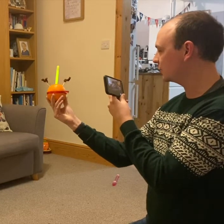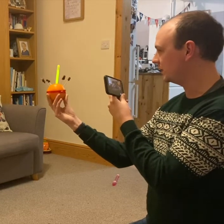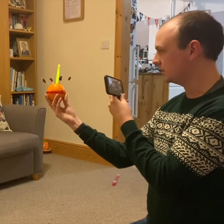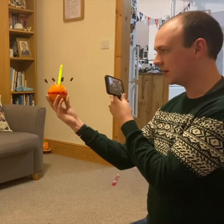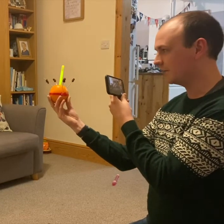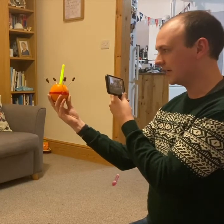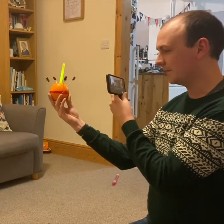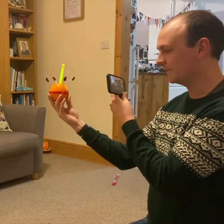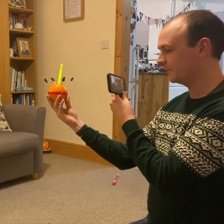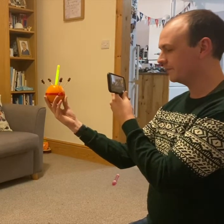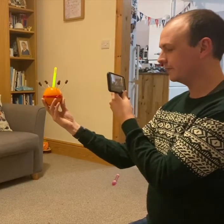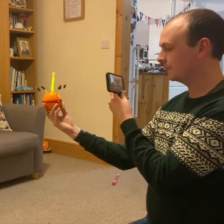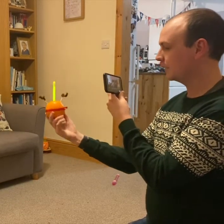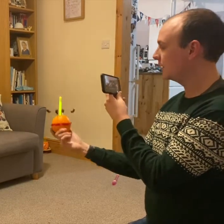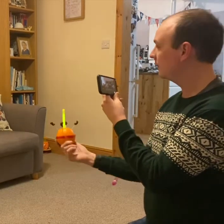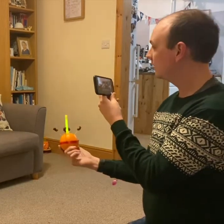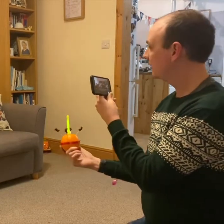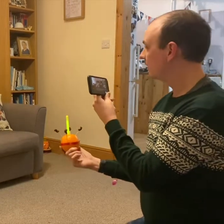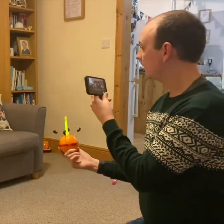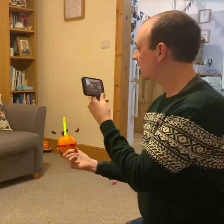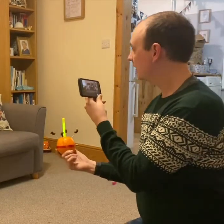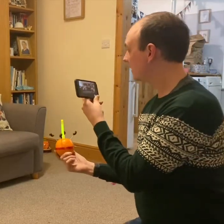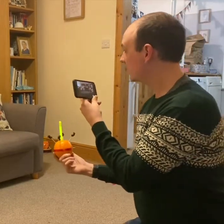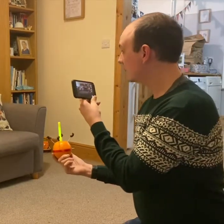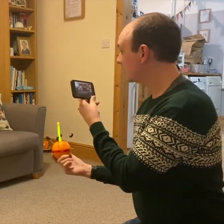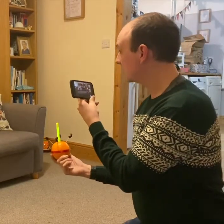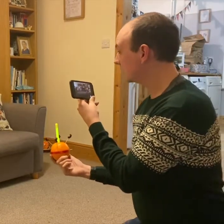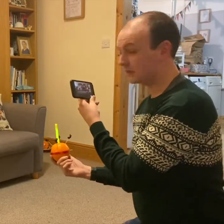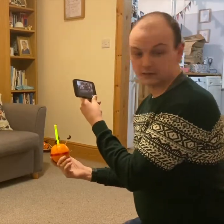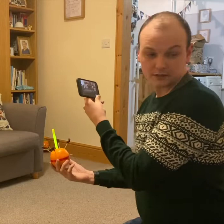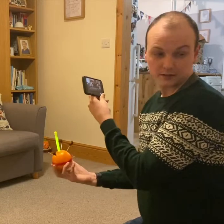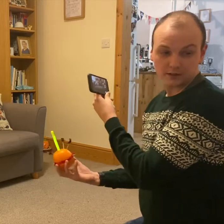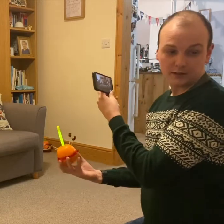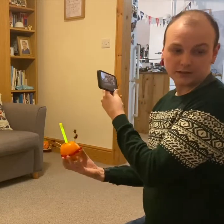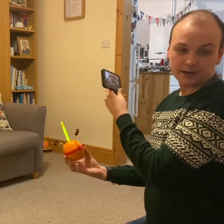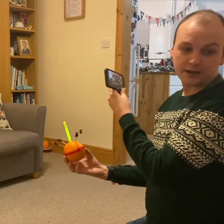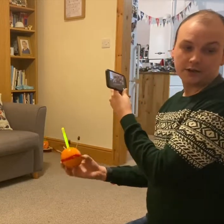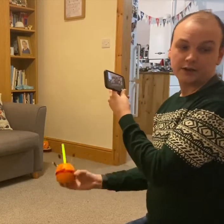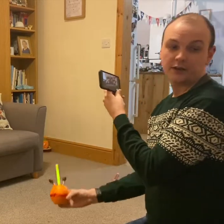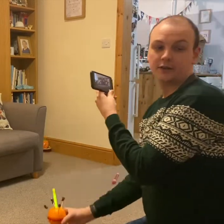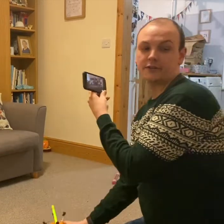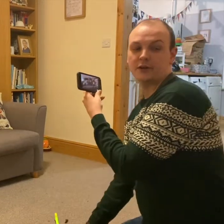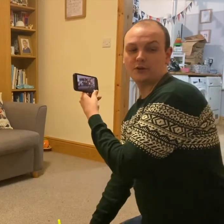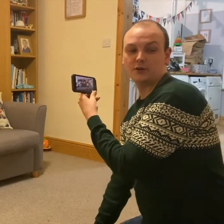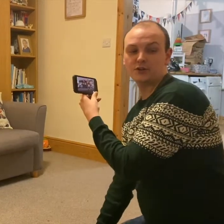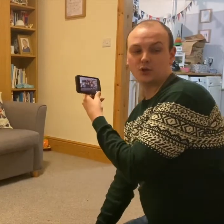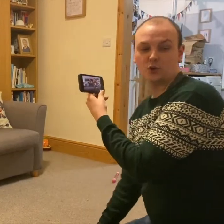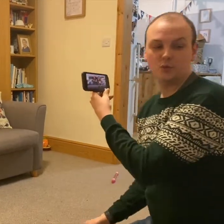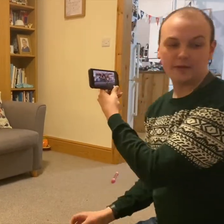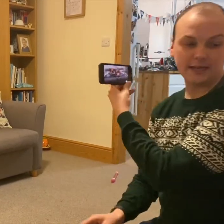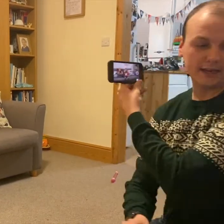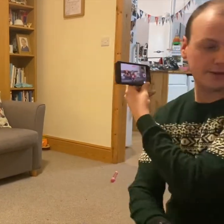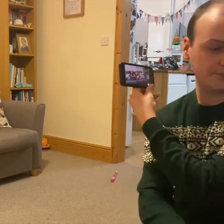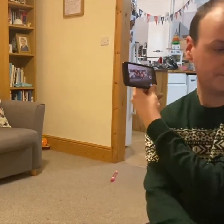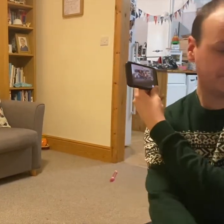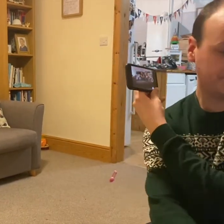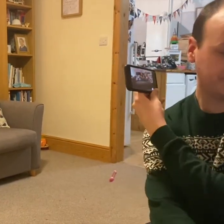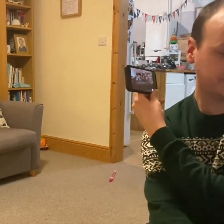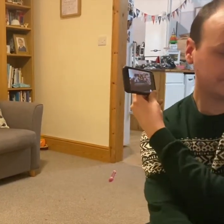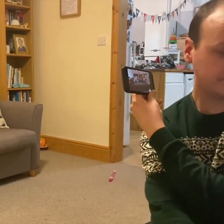the sweeties on mean? I don't know. You don't know? Those all